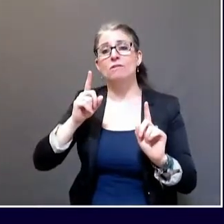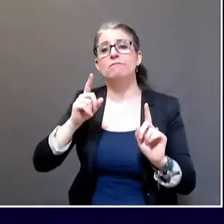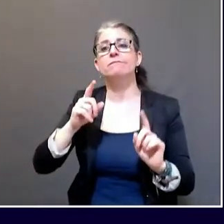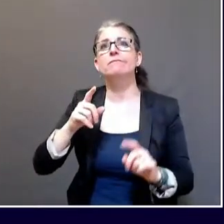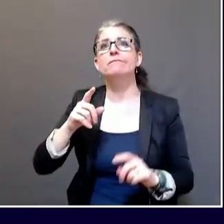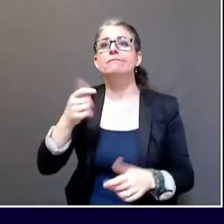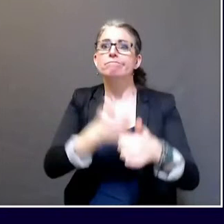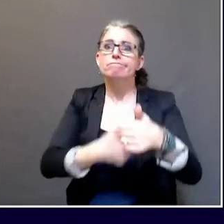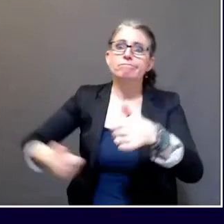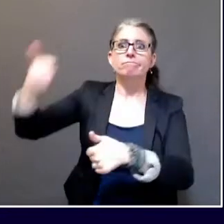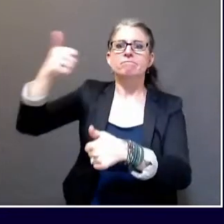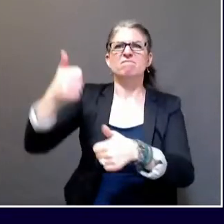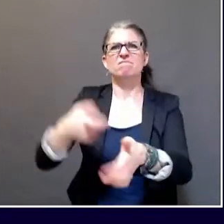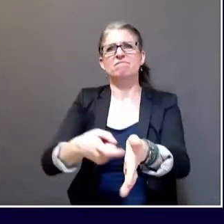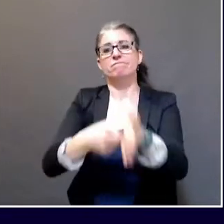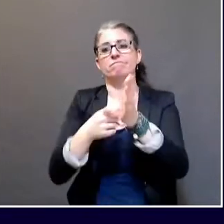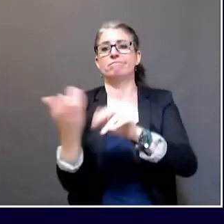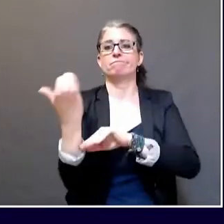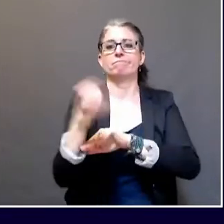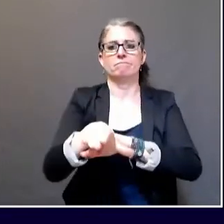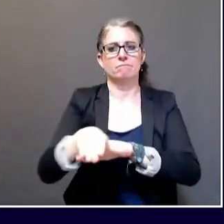I'm not aware of any provider that's done so.